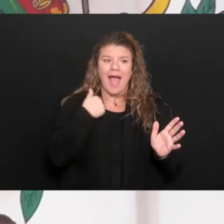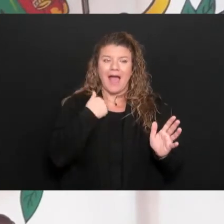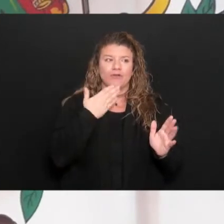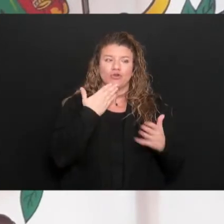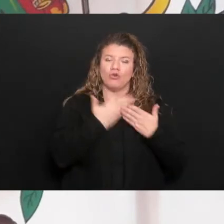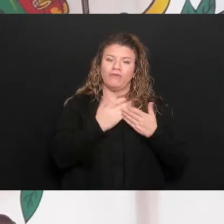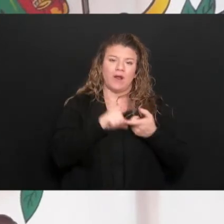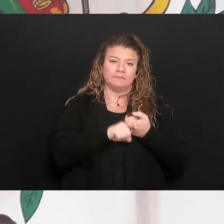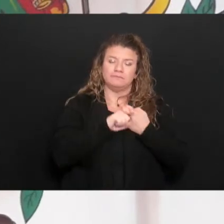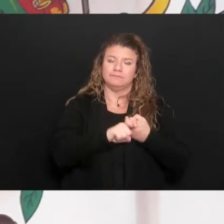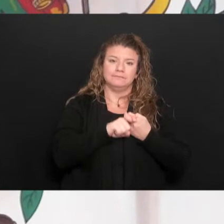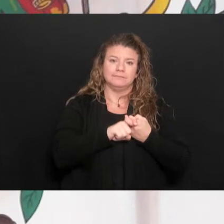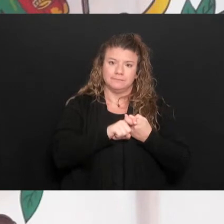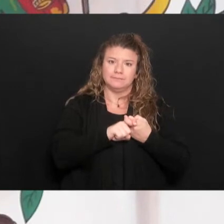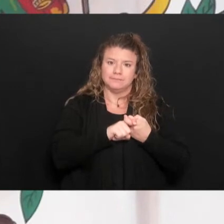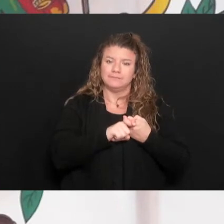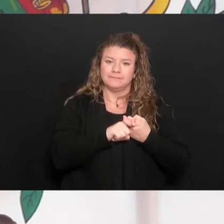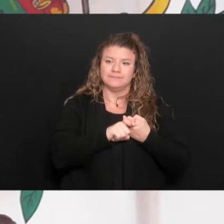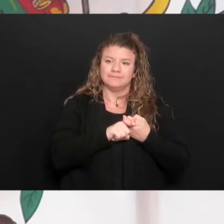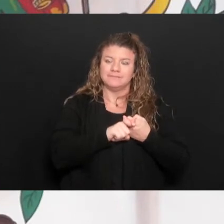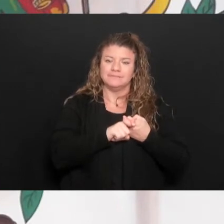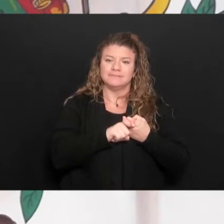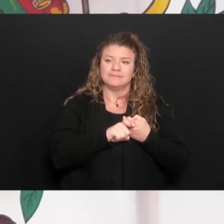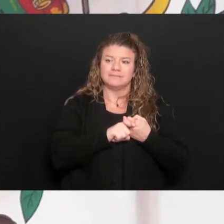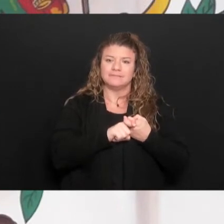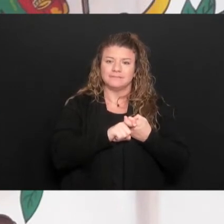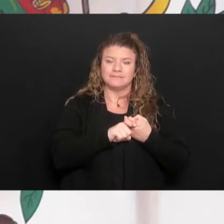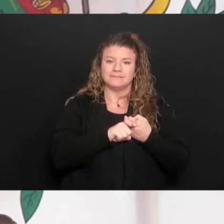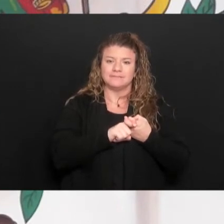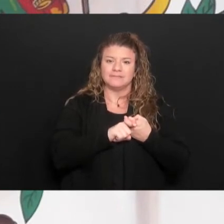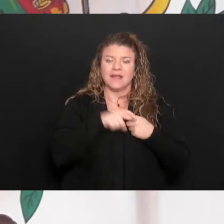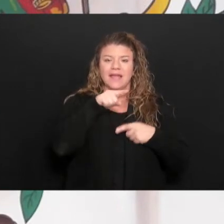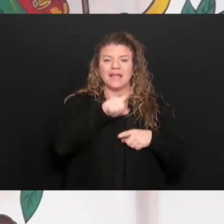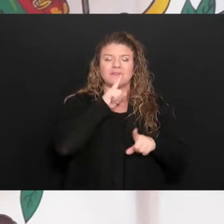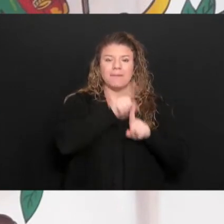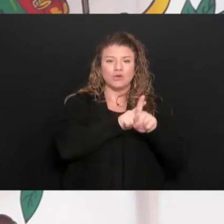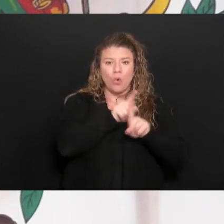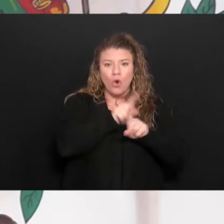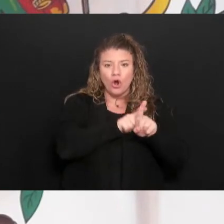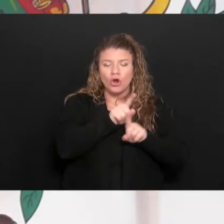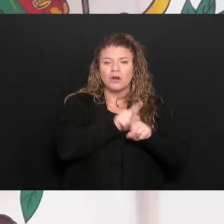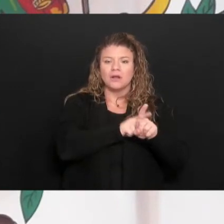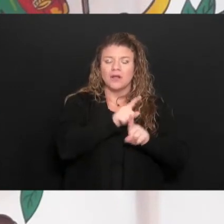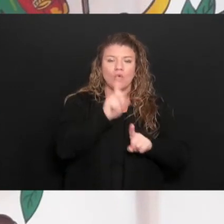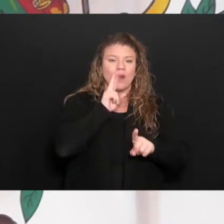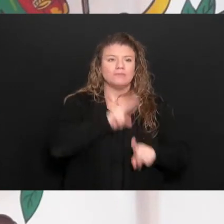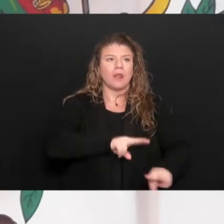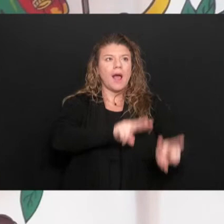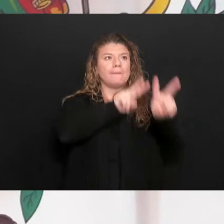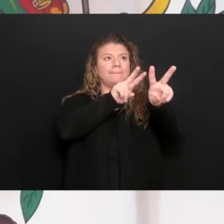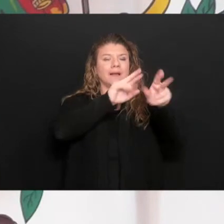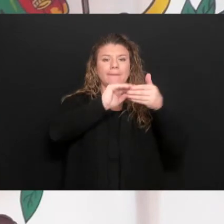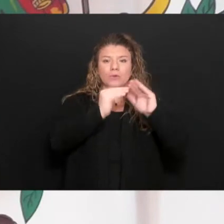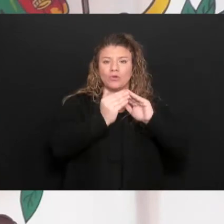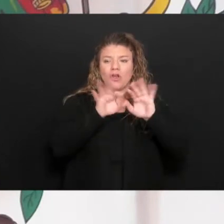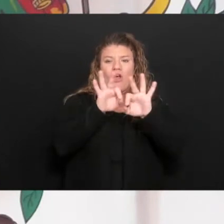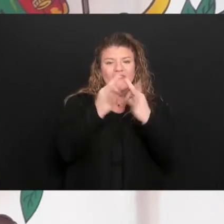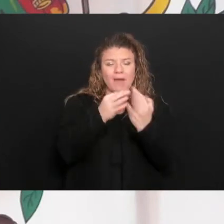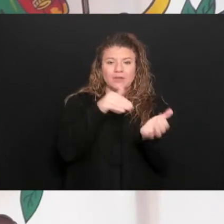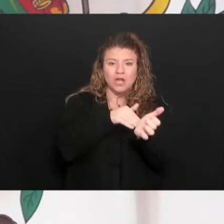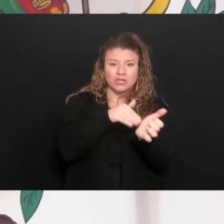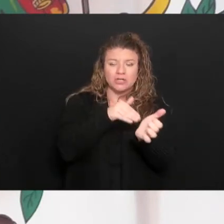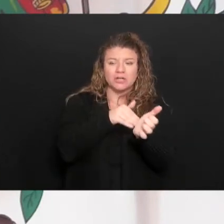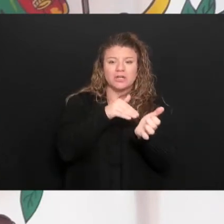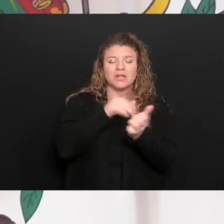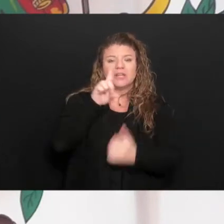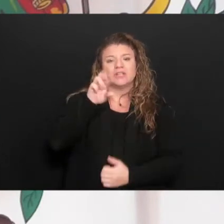friend and somebody that was a mentor, people we really looked up to in the community. He was our family doctor. He was